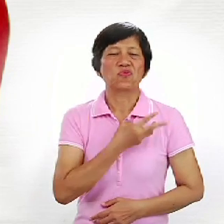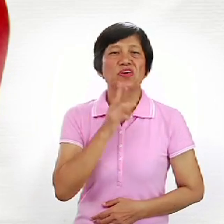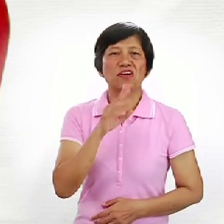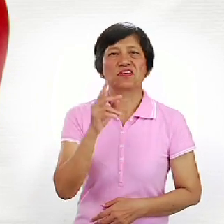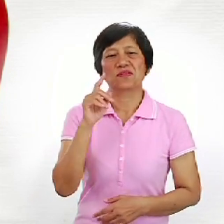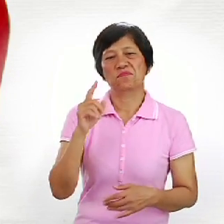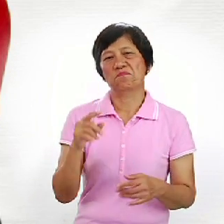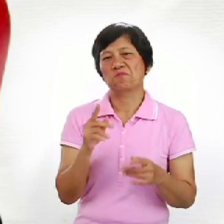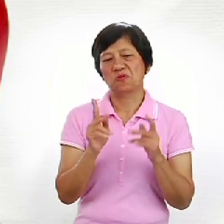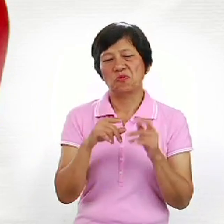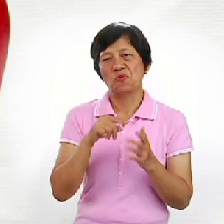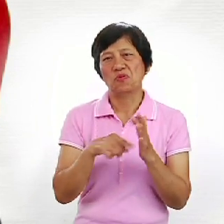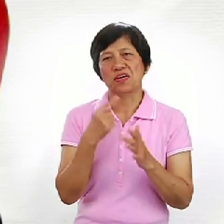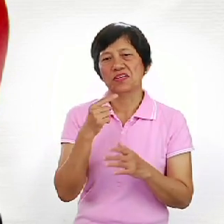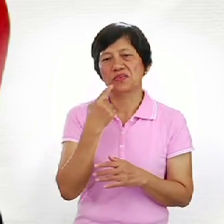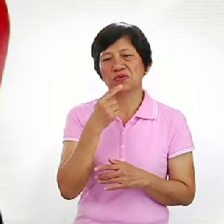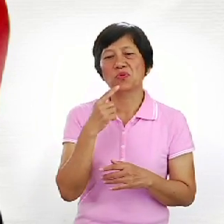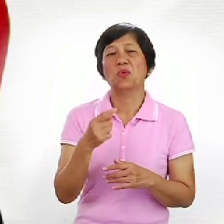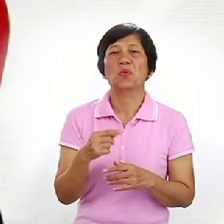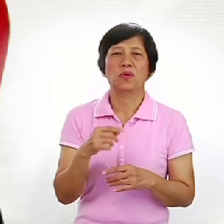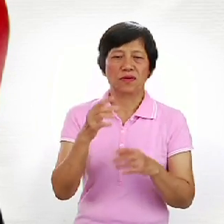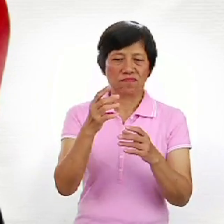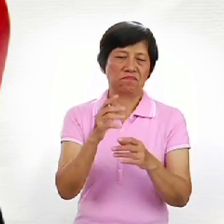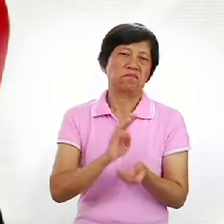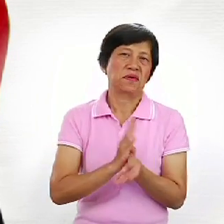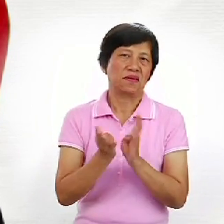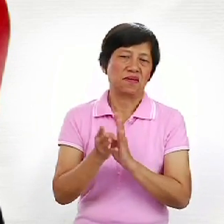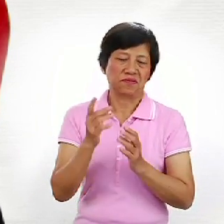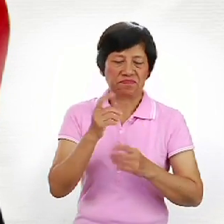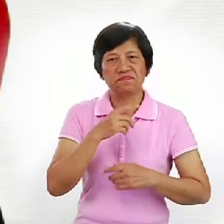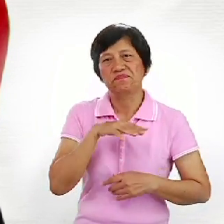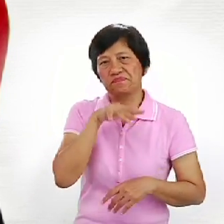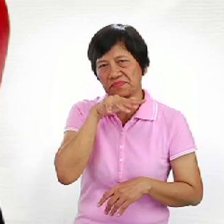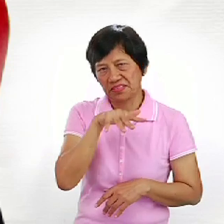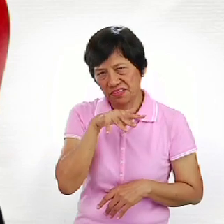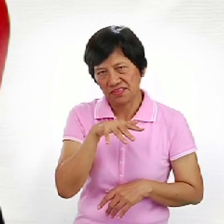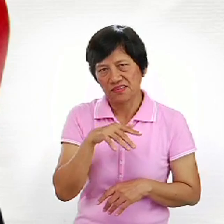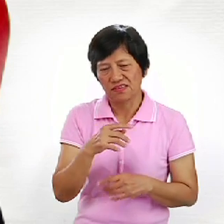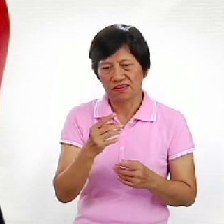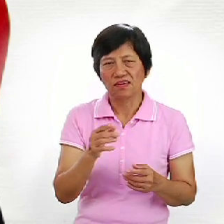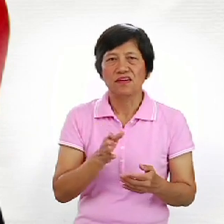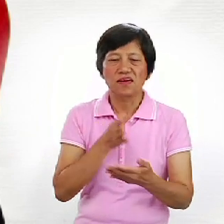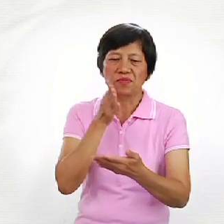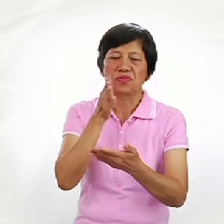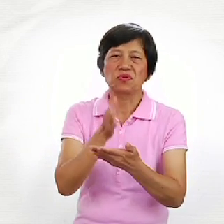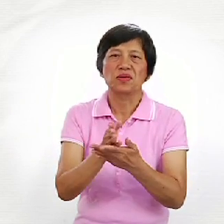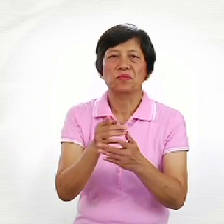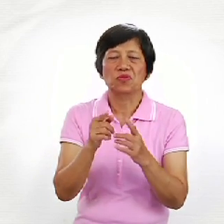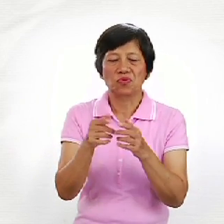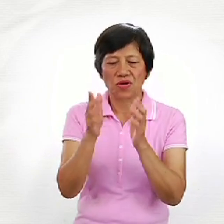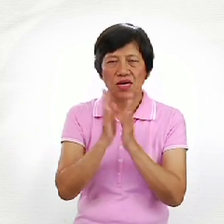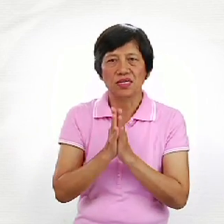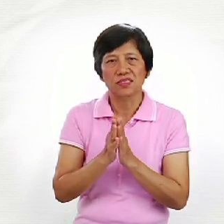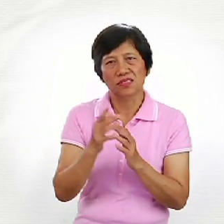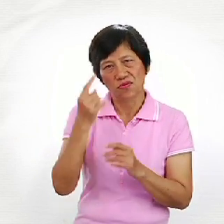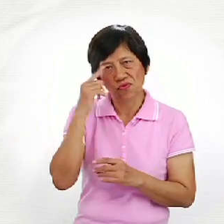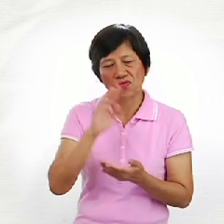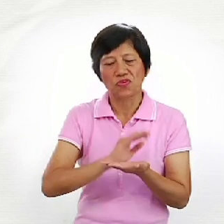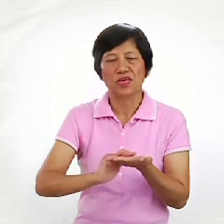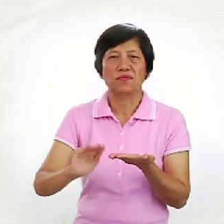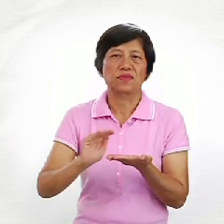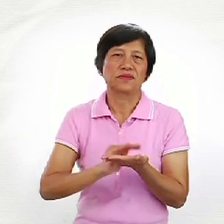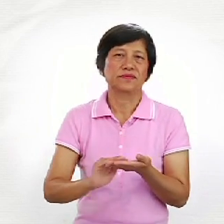tired coming to Him in order to ask for forgiveness. My dear brothers and